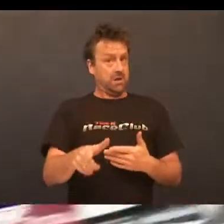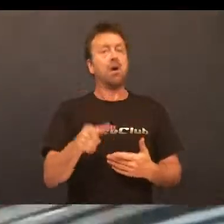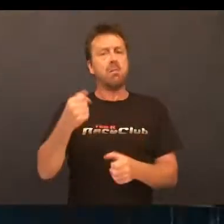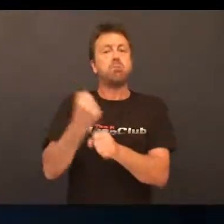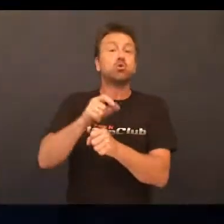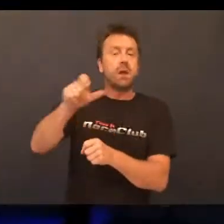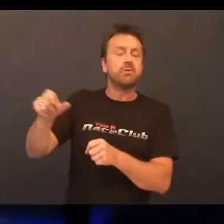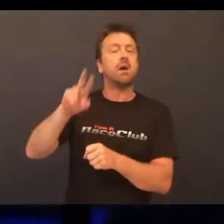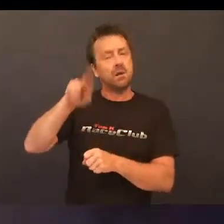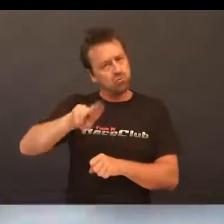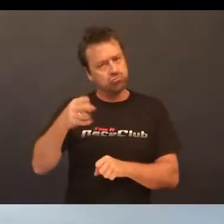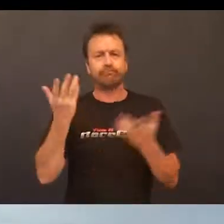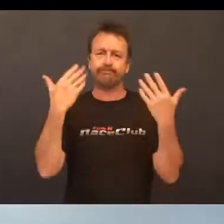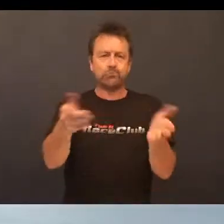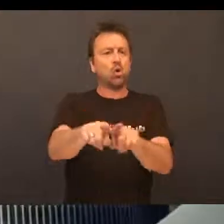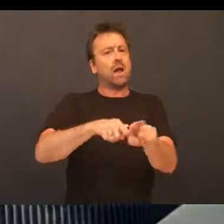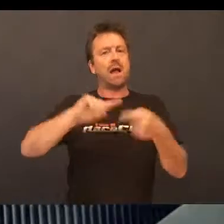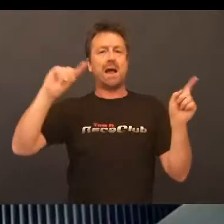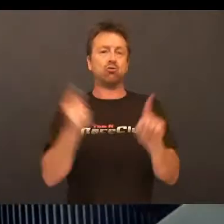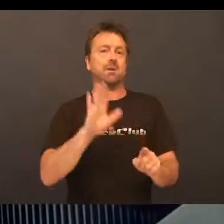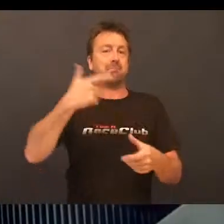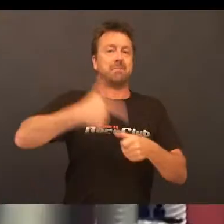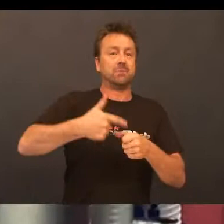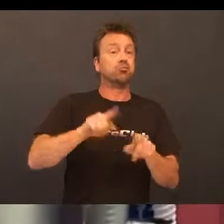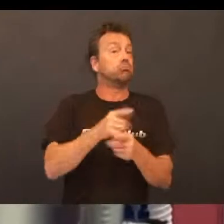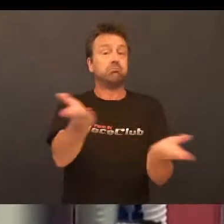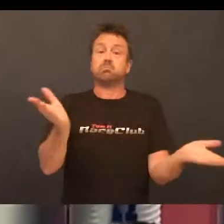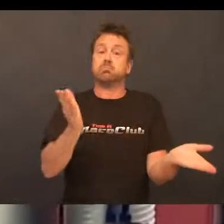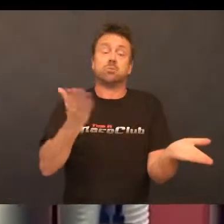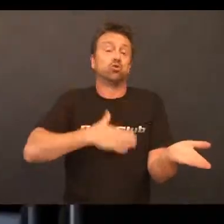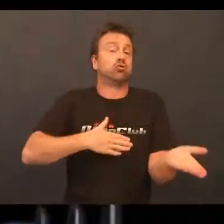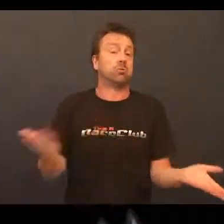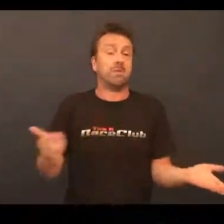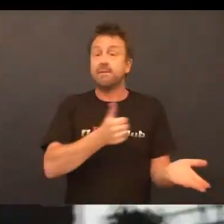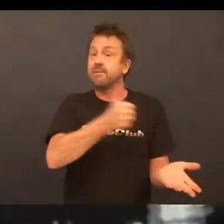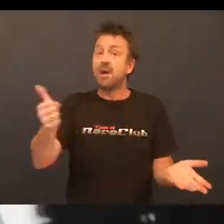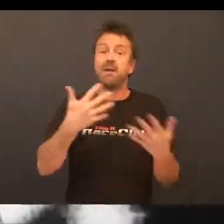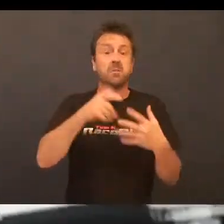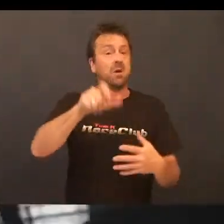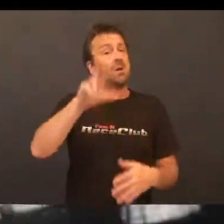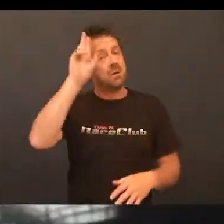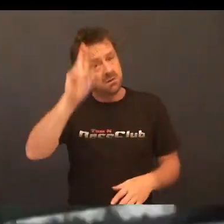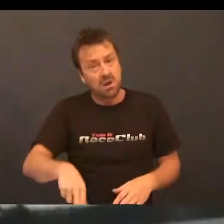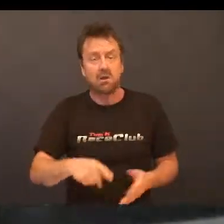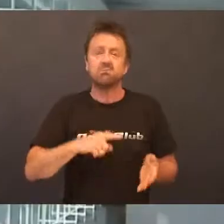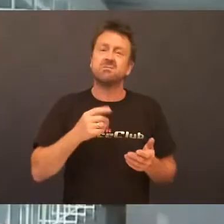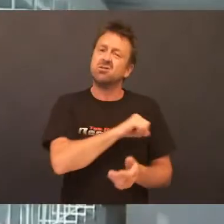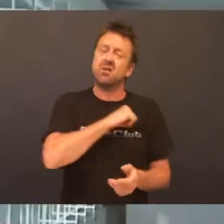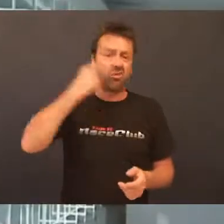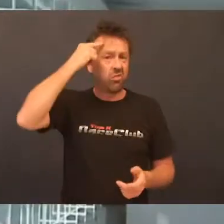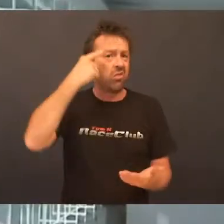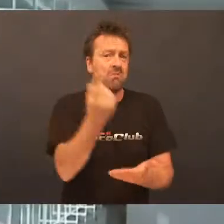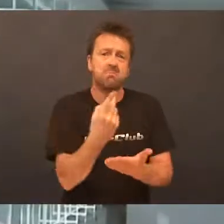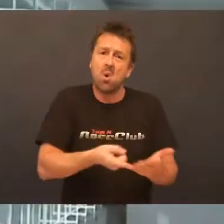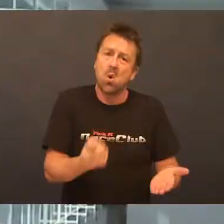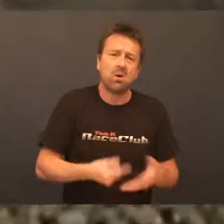After that, the manufacturers can reduce their fuel consumption as they wish. Each manufacturer can design the engine he wants. He has